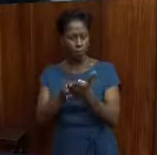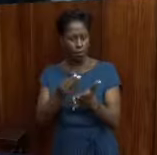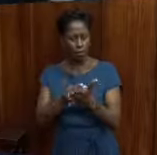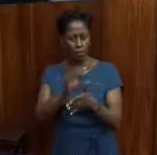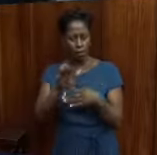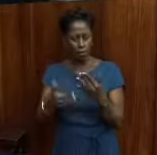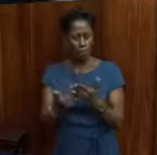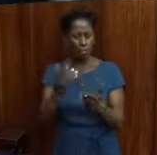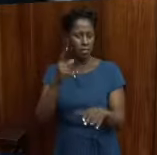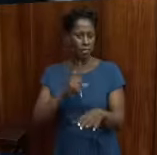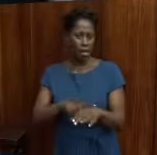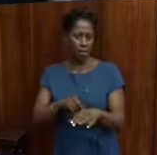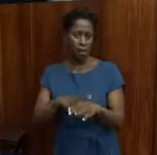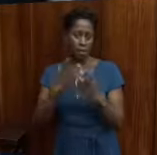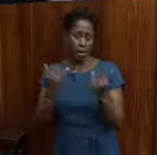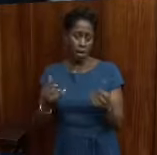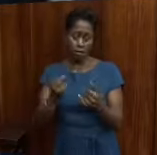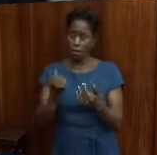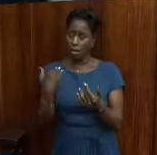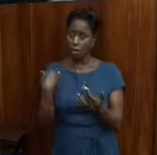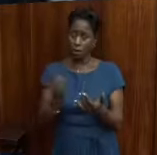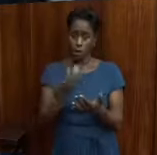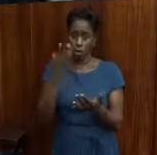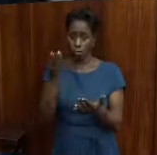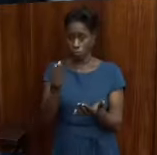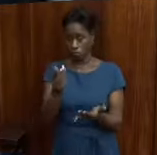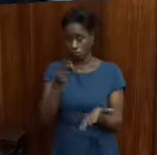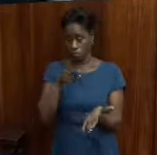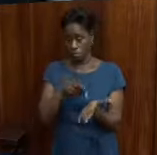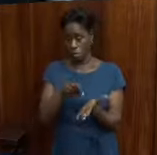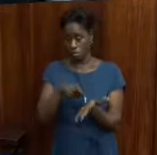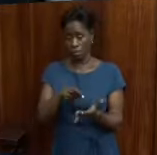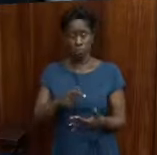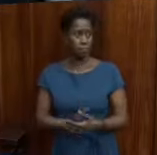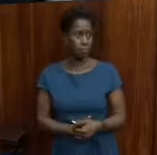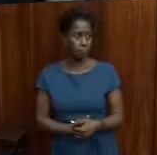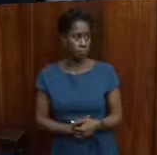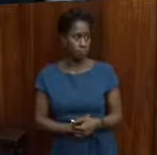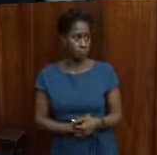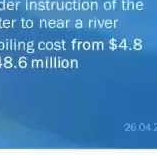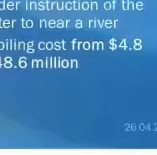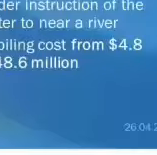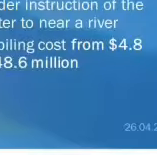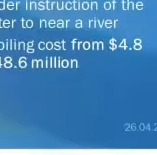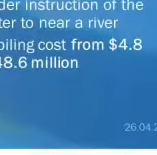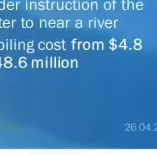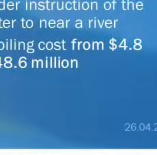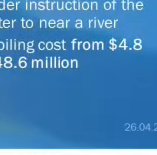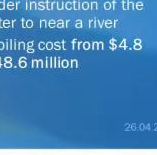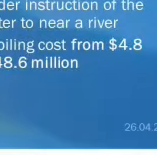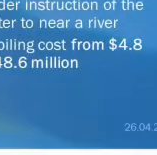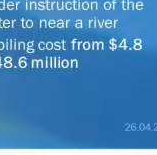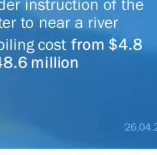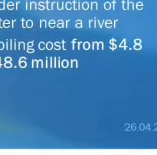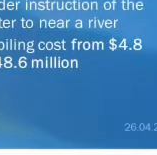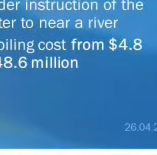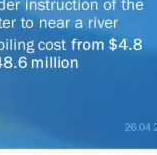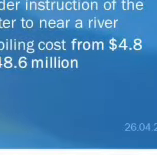Project. Mr. Speaker, there have been several irregular matters of concern that we have discovered with the